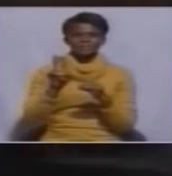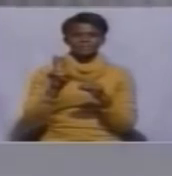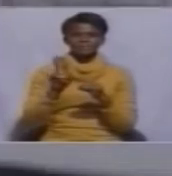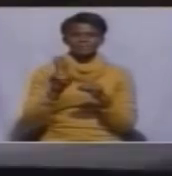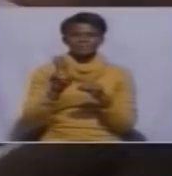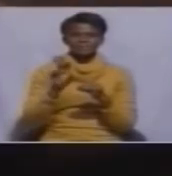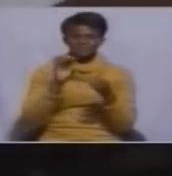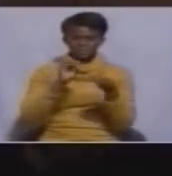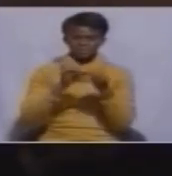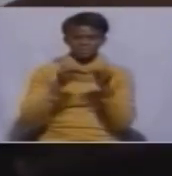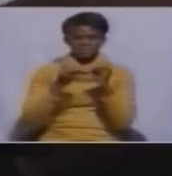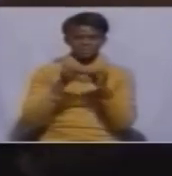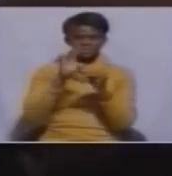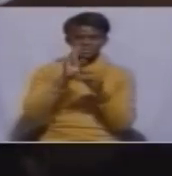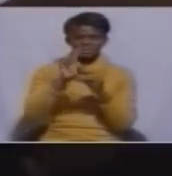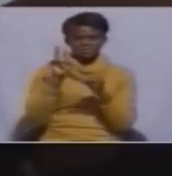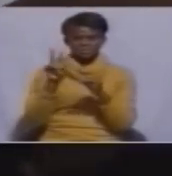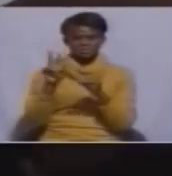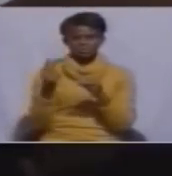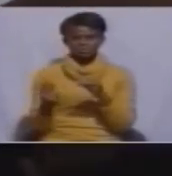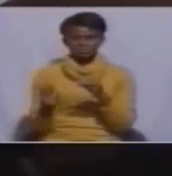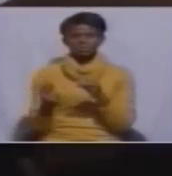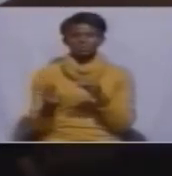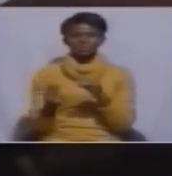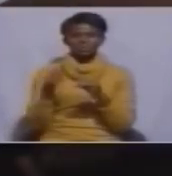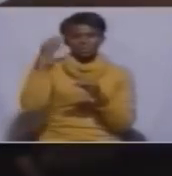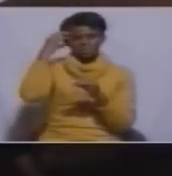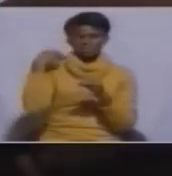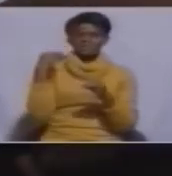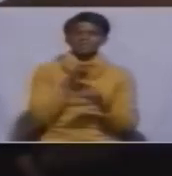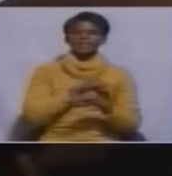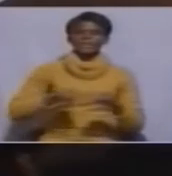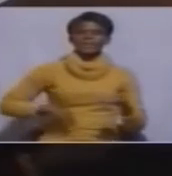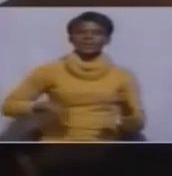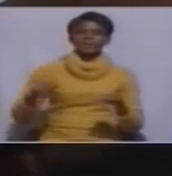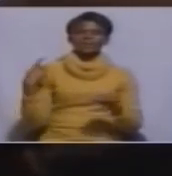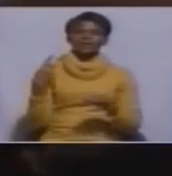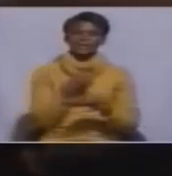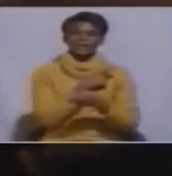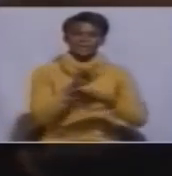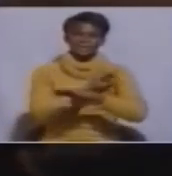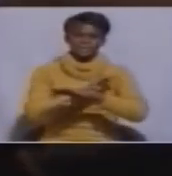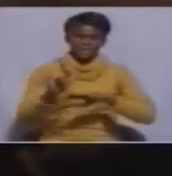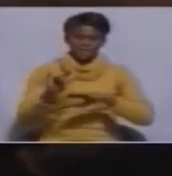2, subclause 2. It says the office of a member of parliament becomes vacant if